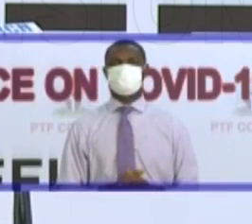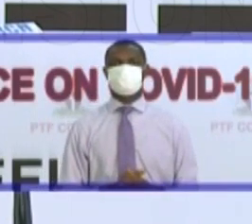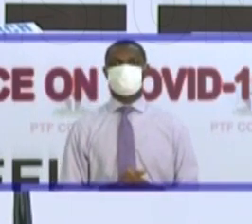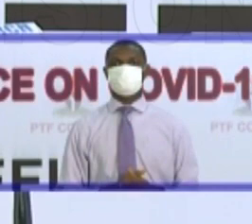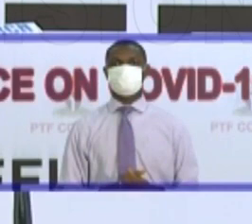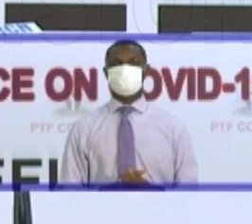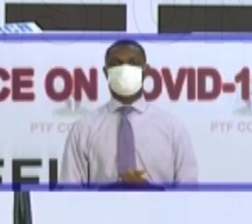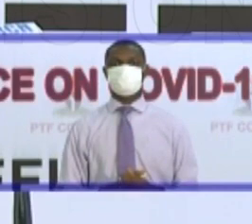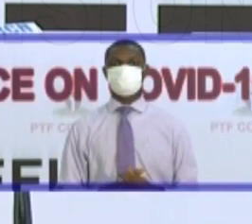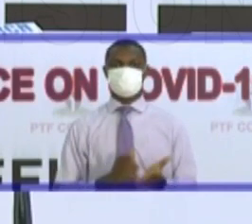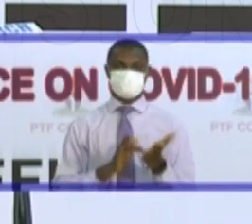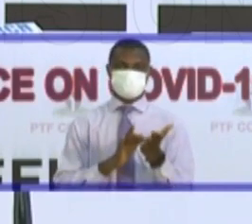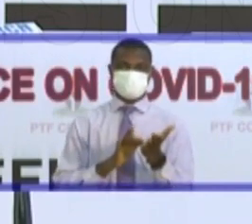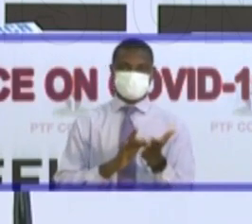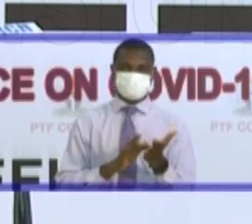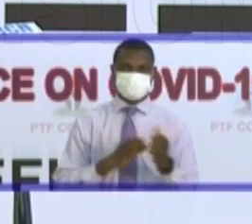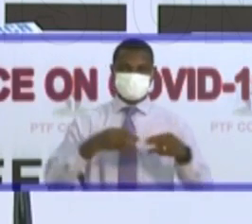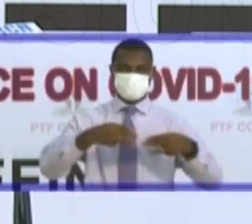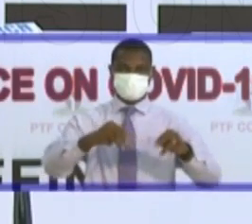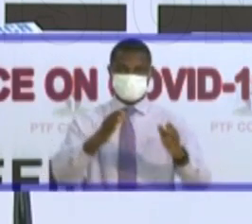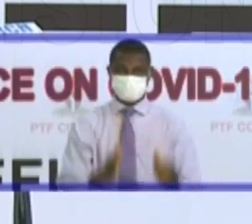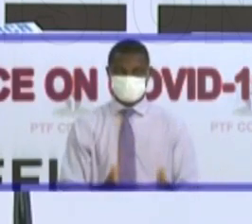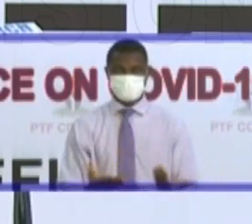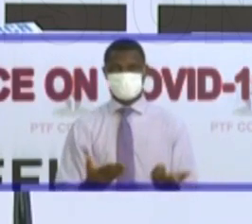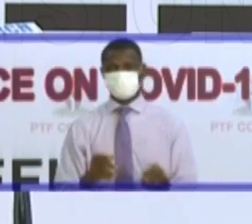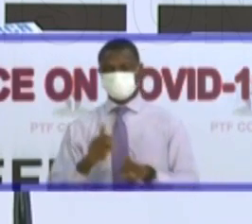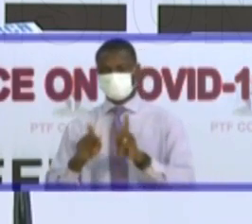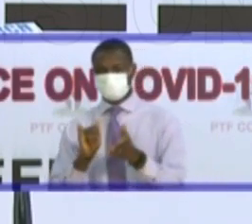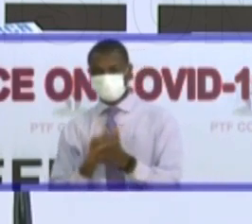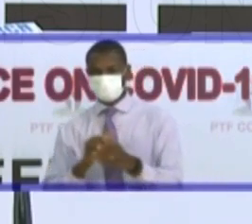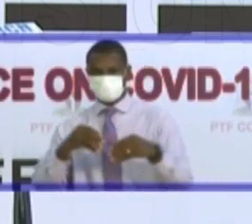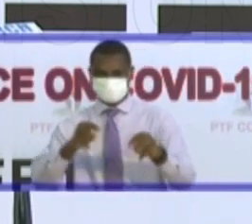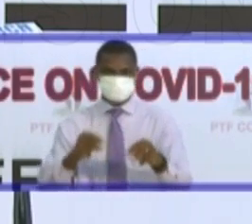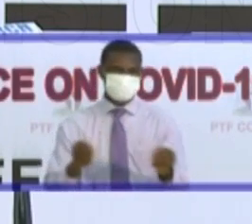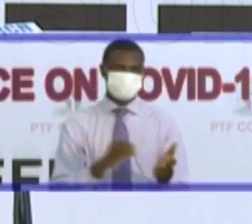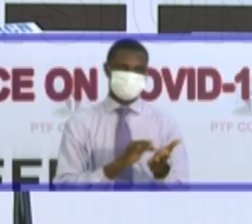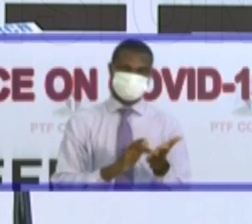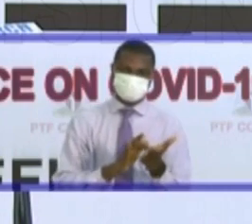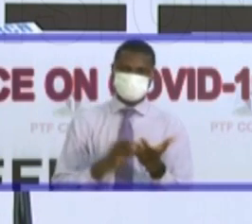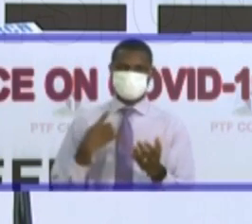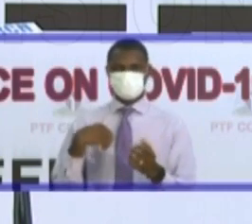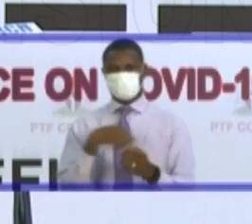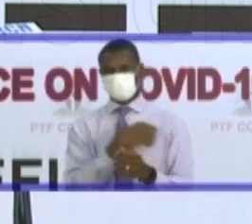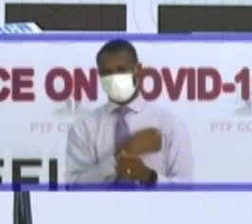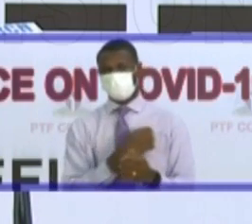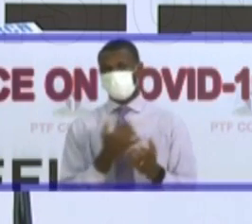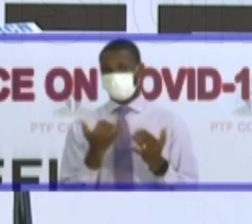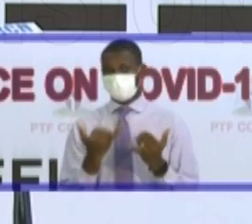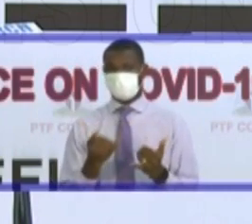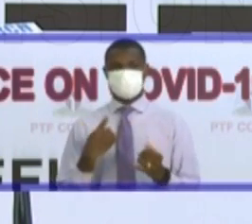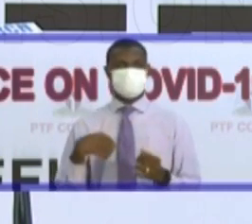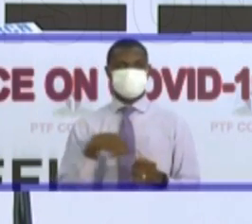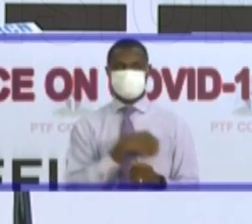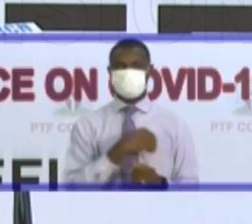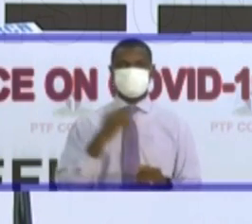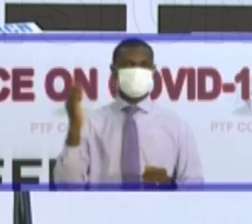Patent and proprietary medicine vendors and pharmacists and chemists are henceforth prohibited